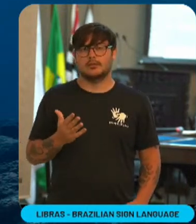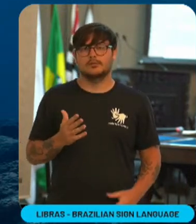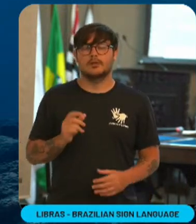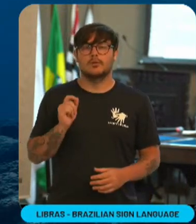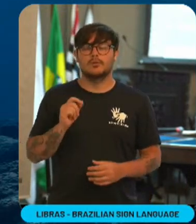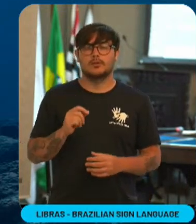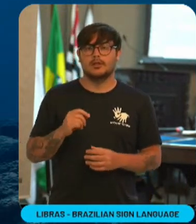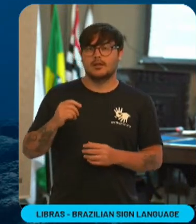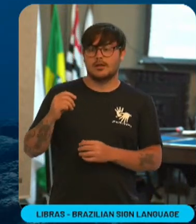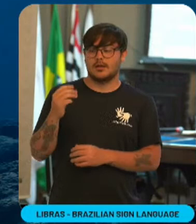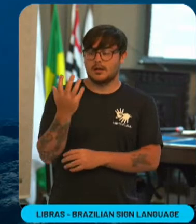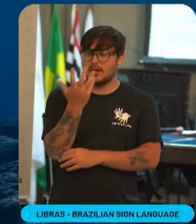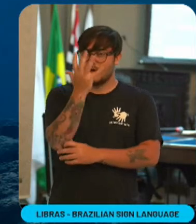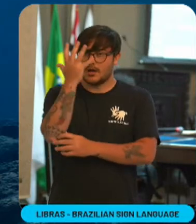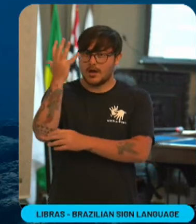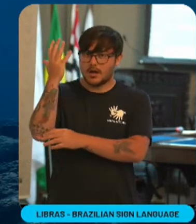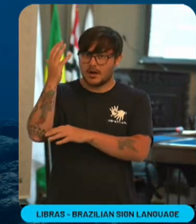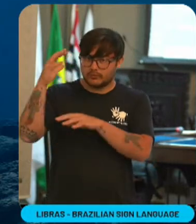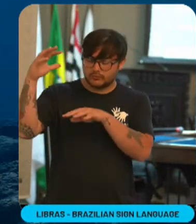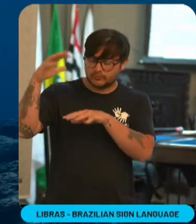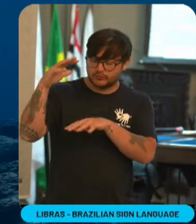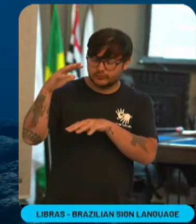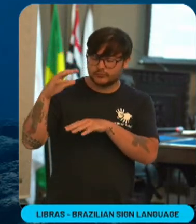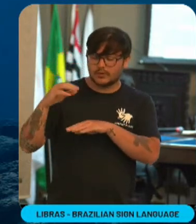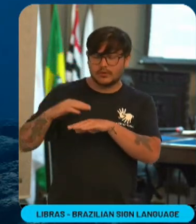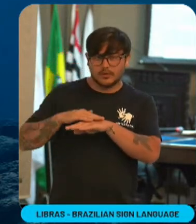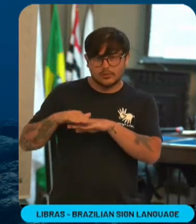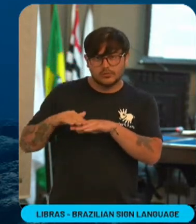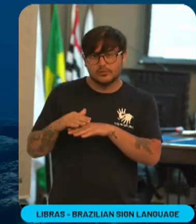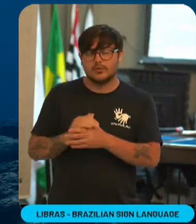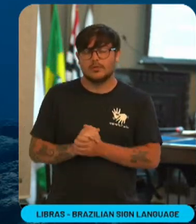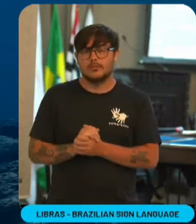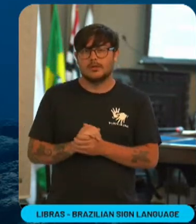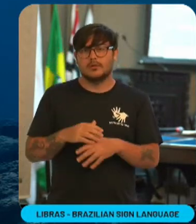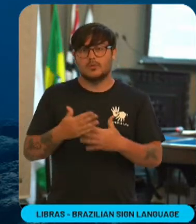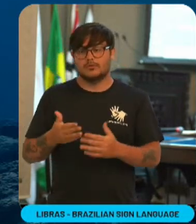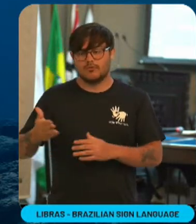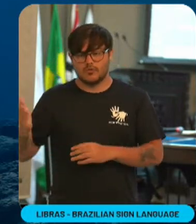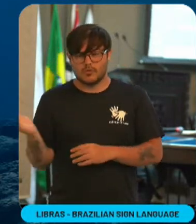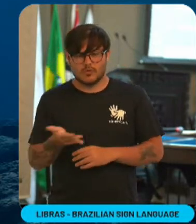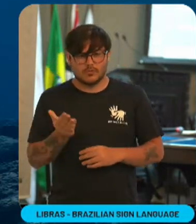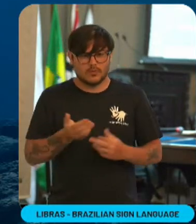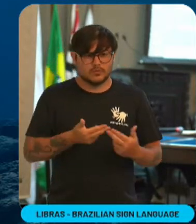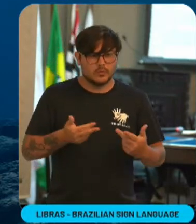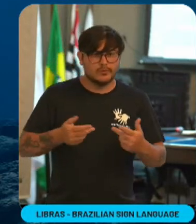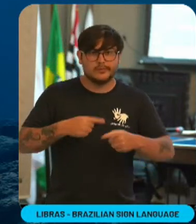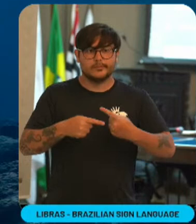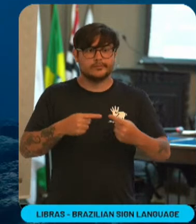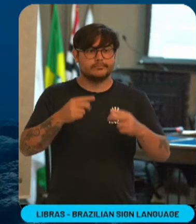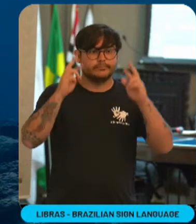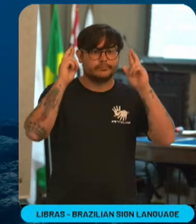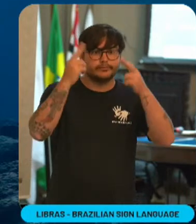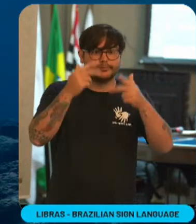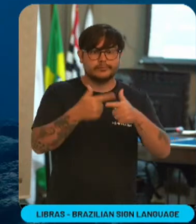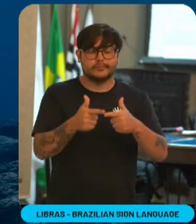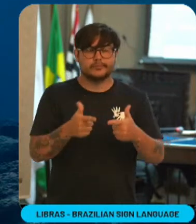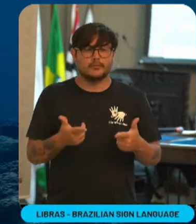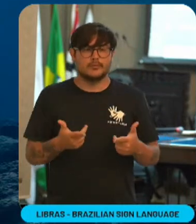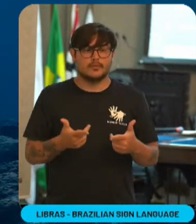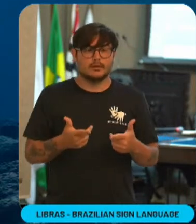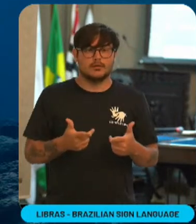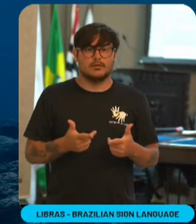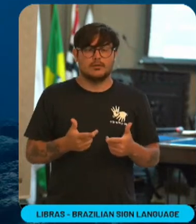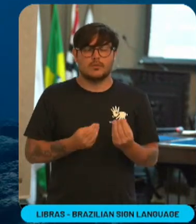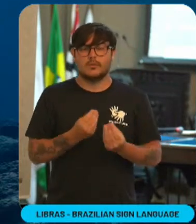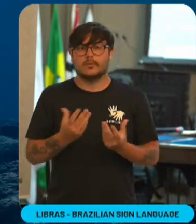with, like the shade of a tree. So, for example, I'm going to do a suppression of an area, and then I'm going to